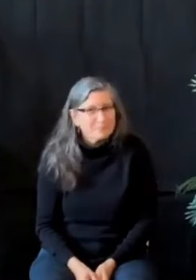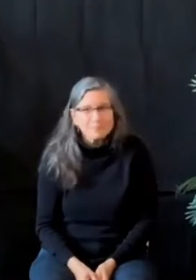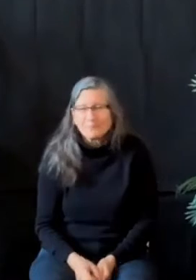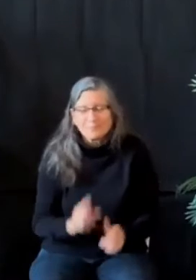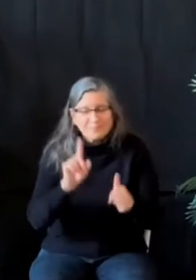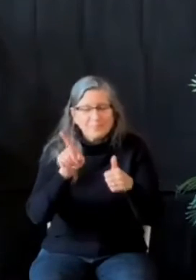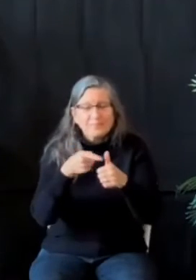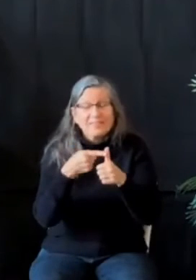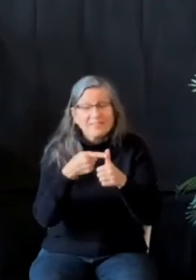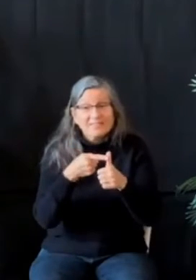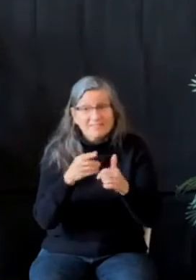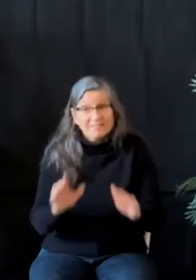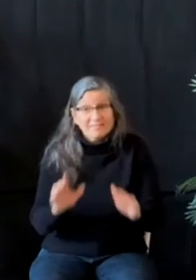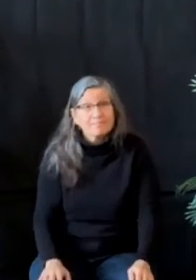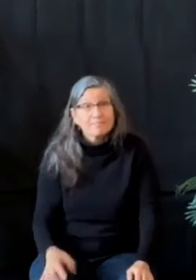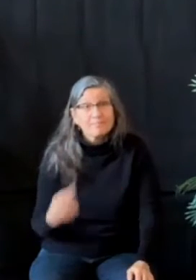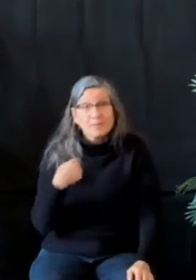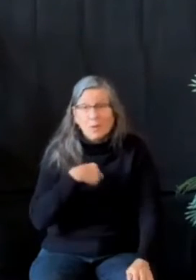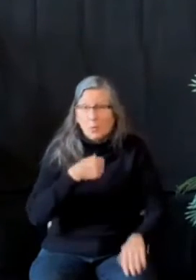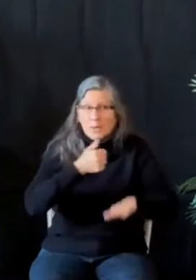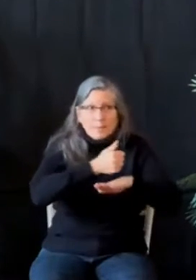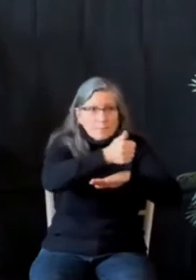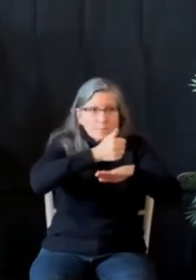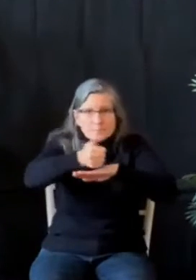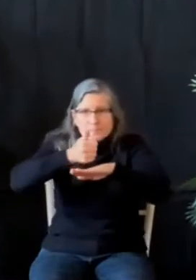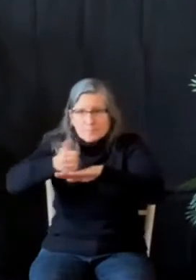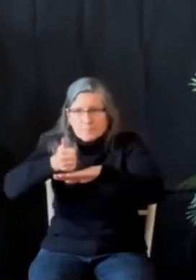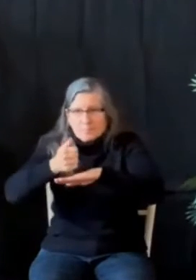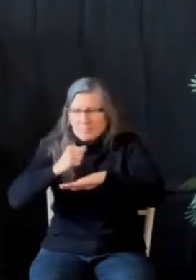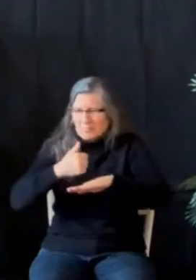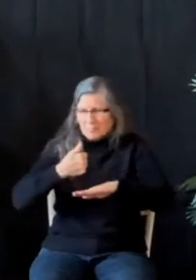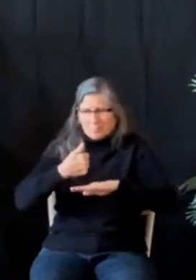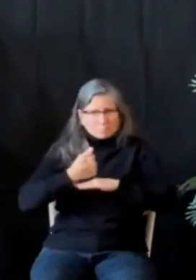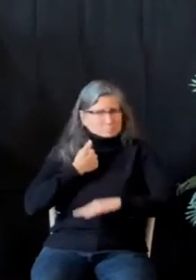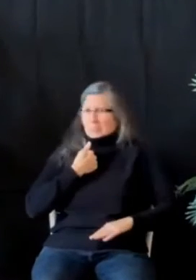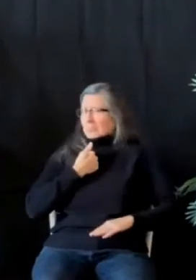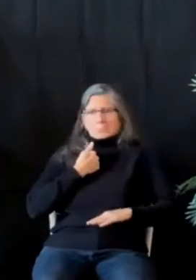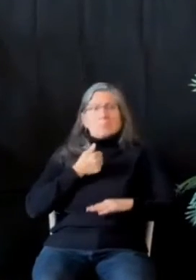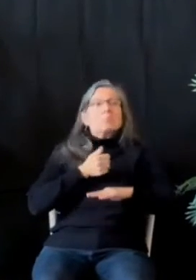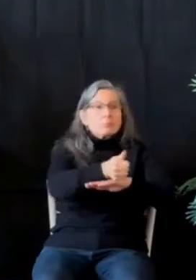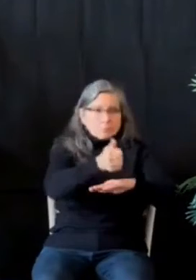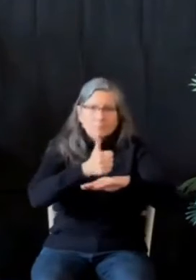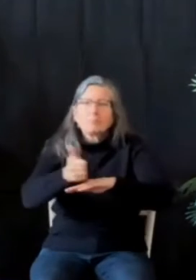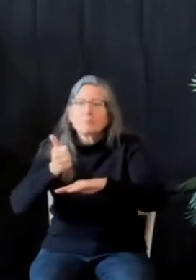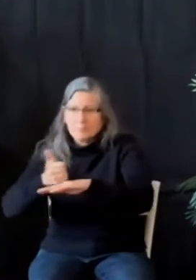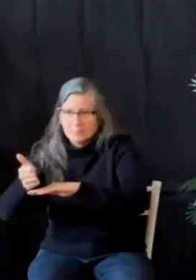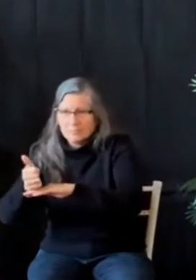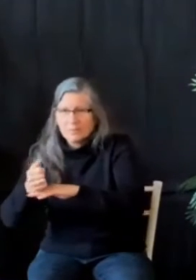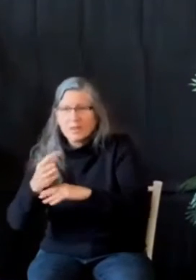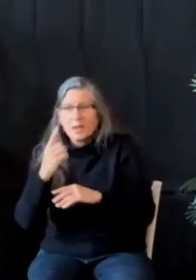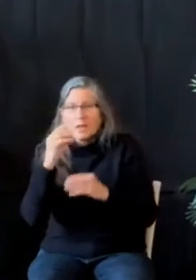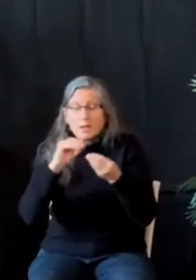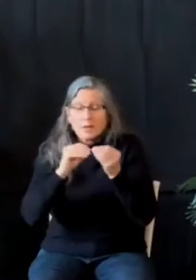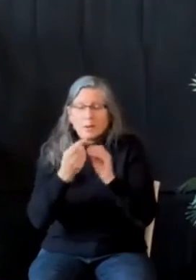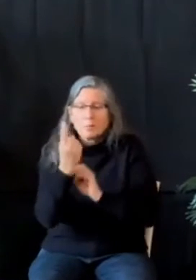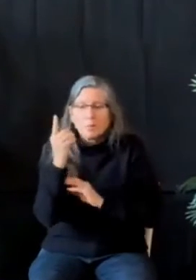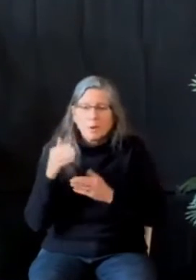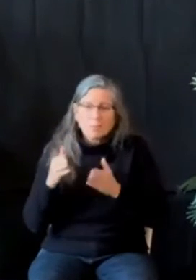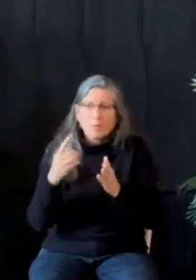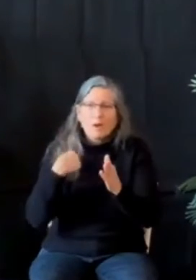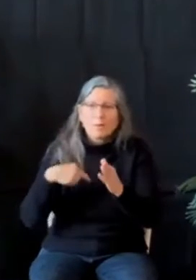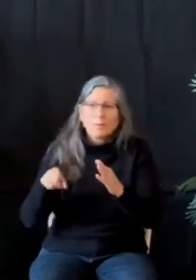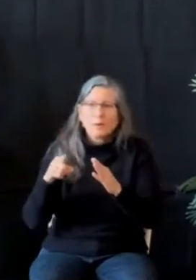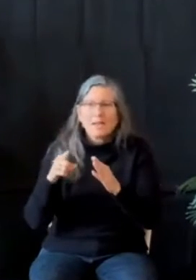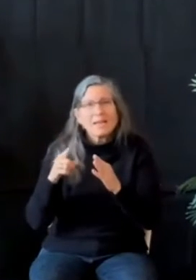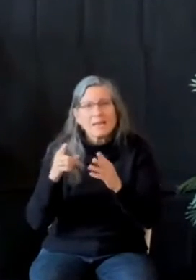First of all, we can blame others. Number one way that we deal with sin in which we've been